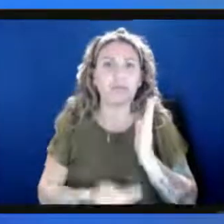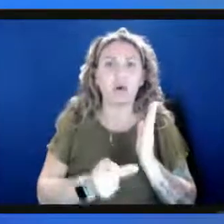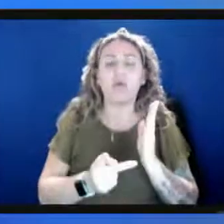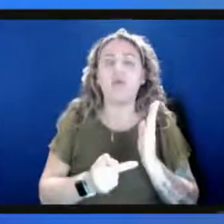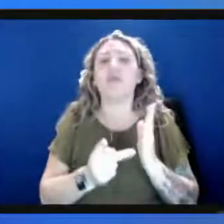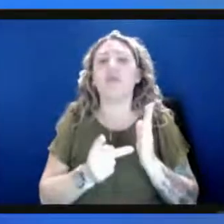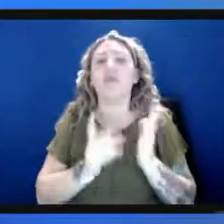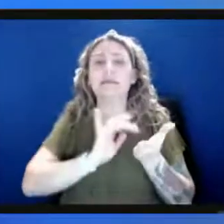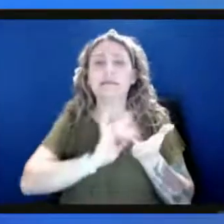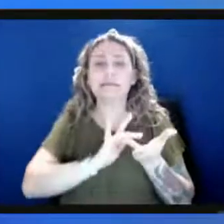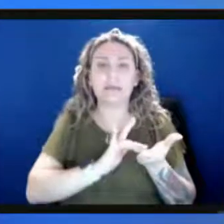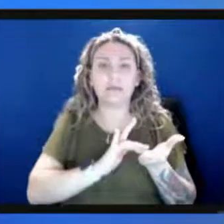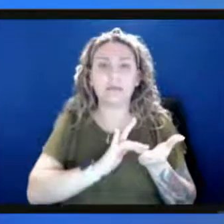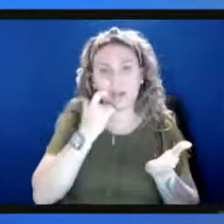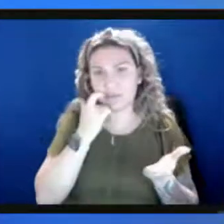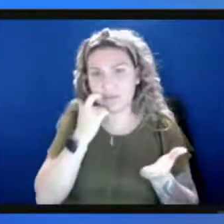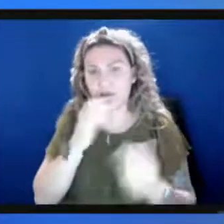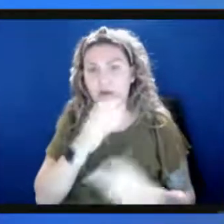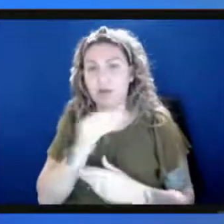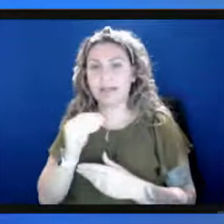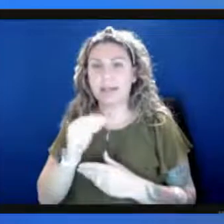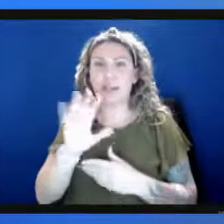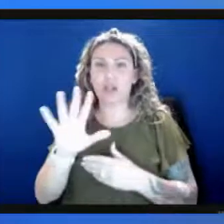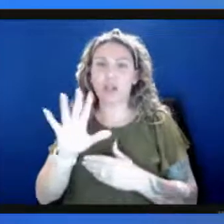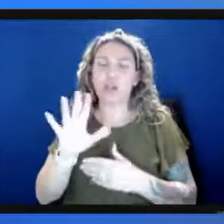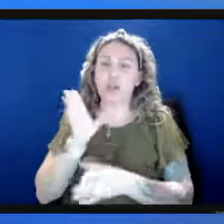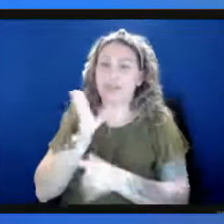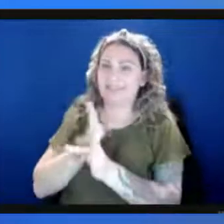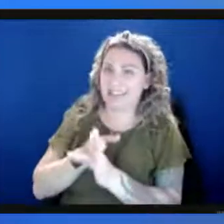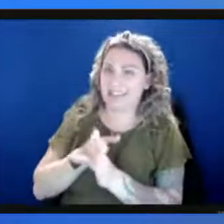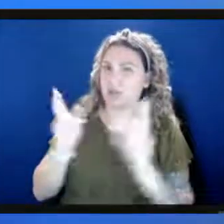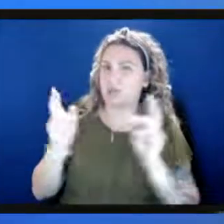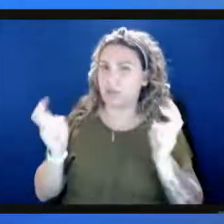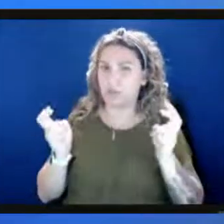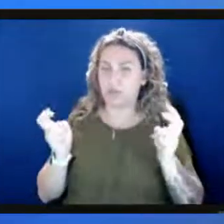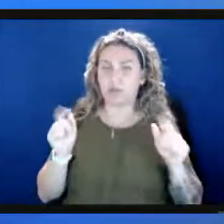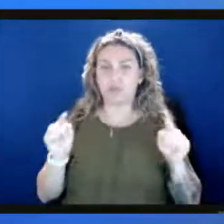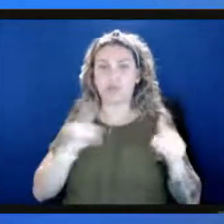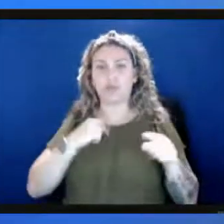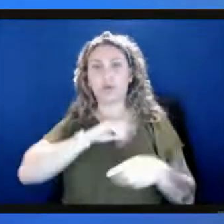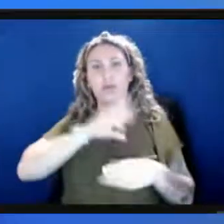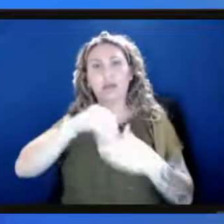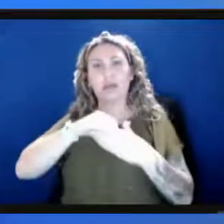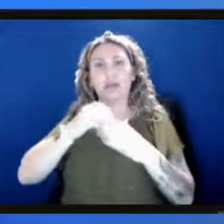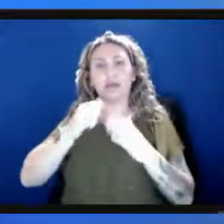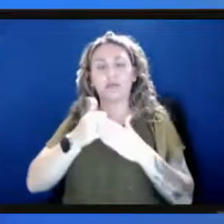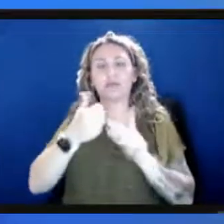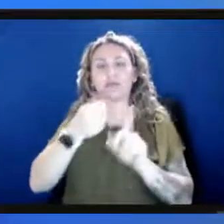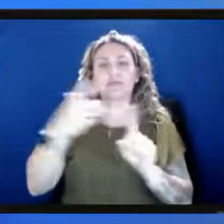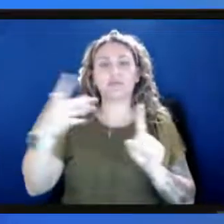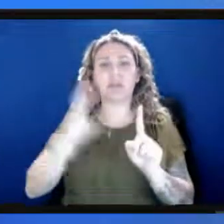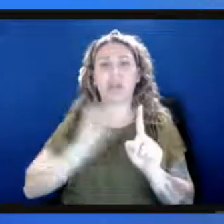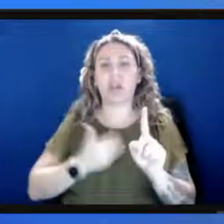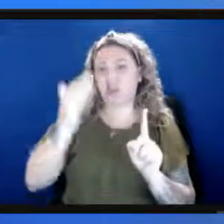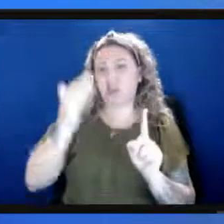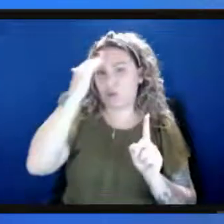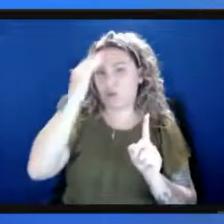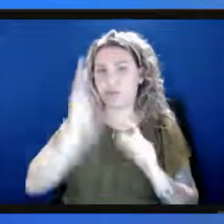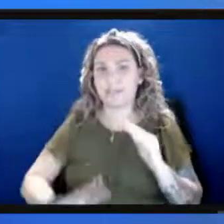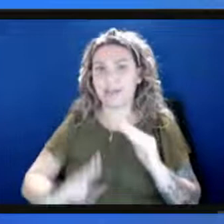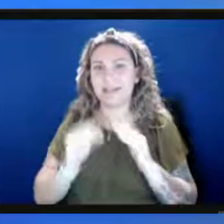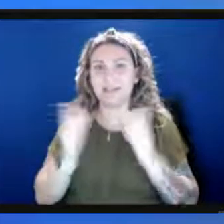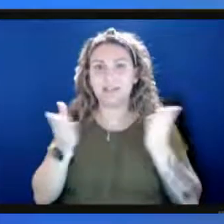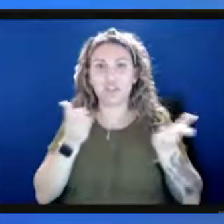issues as well as their primary psychiatric issues. And we are really engaged in expanding our knowledge base and our services, including having